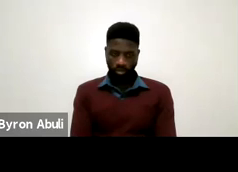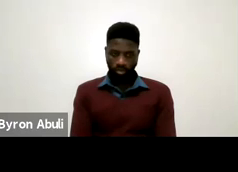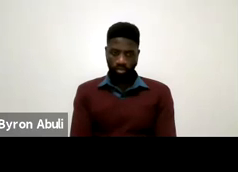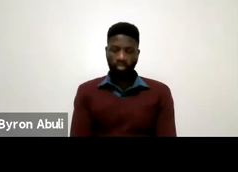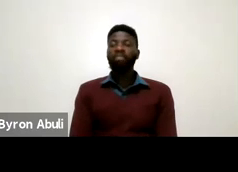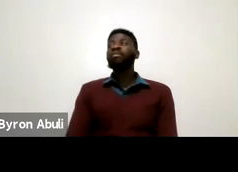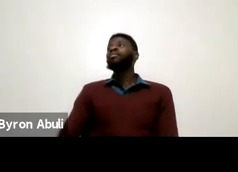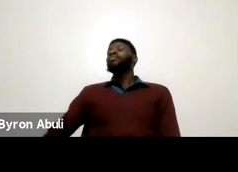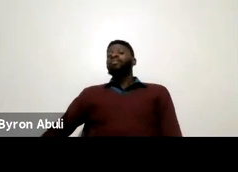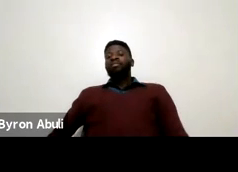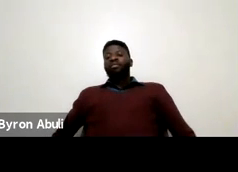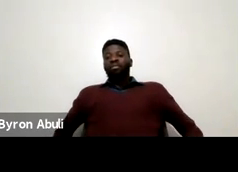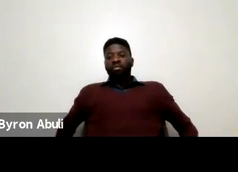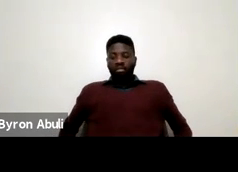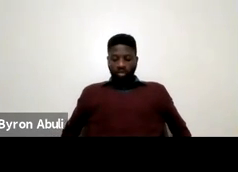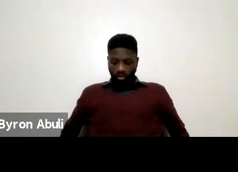Excuse me.